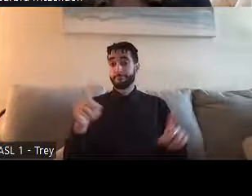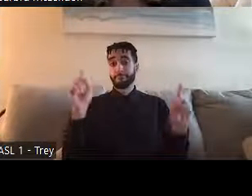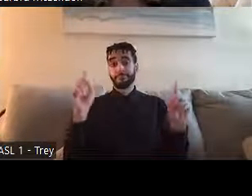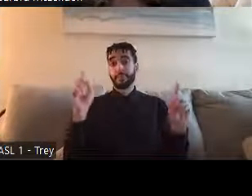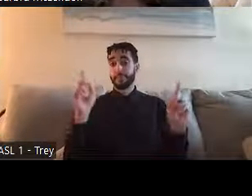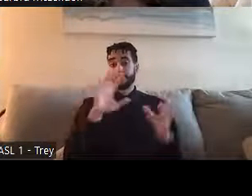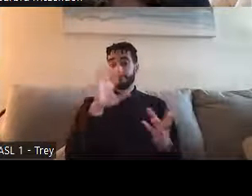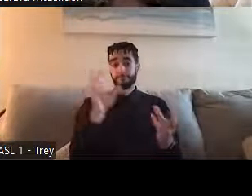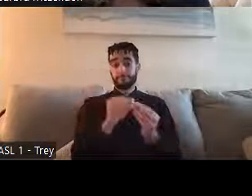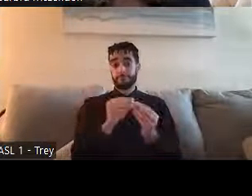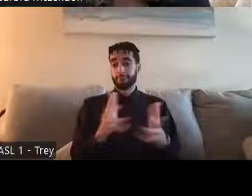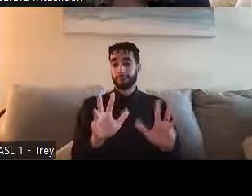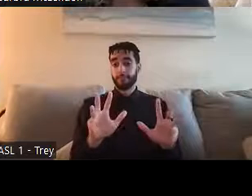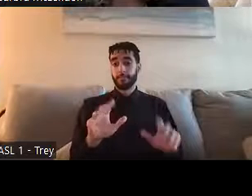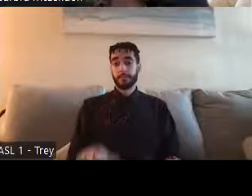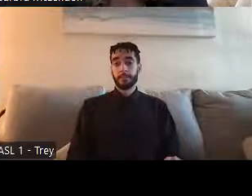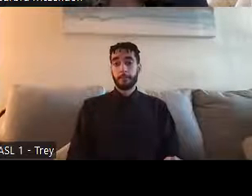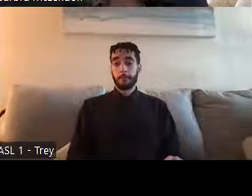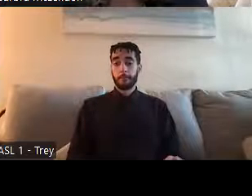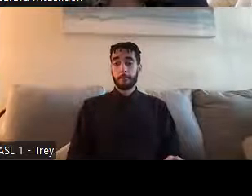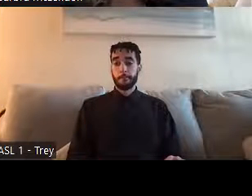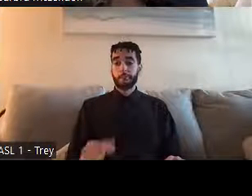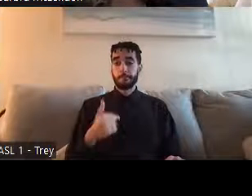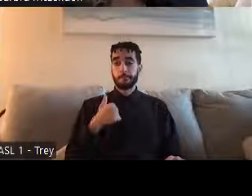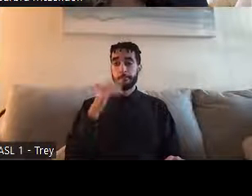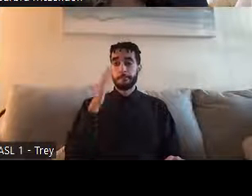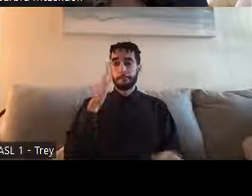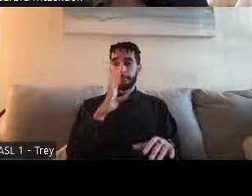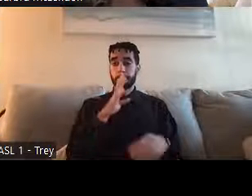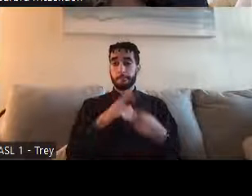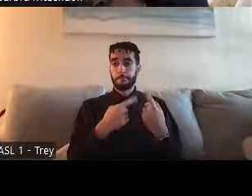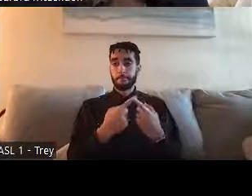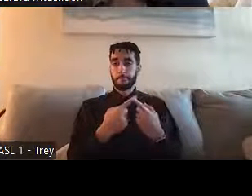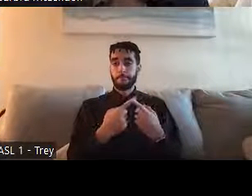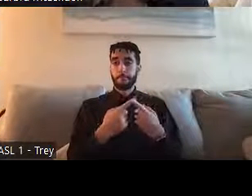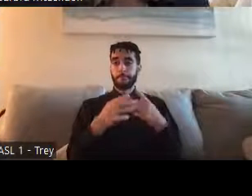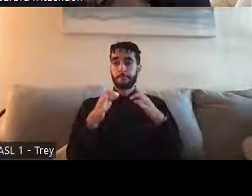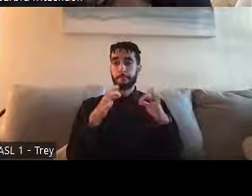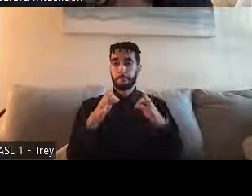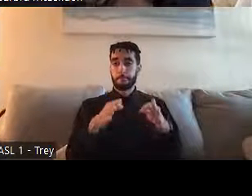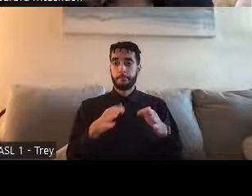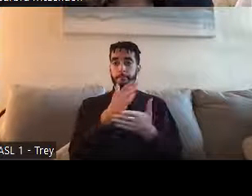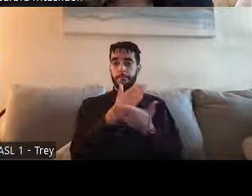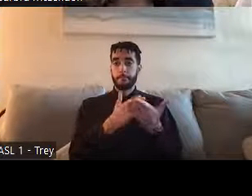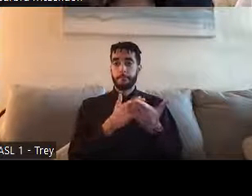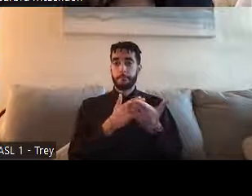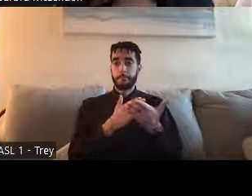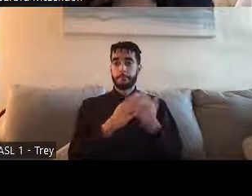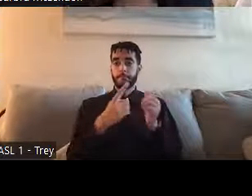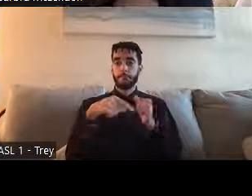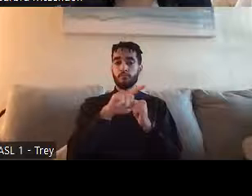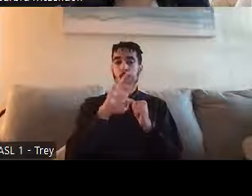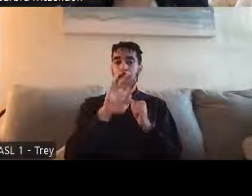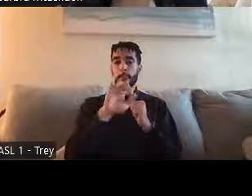next slide. I am going to cover some of the bills that were